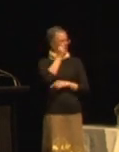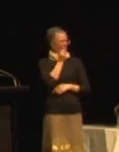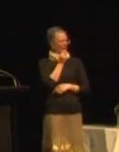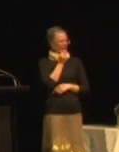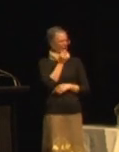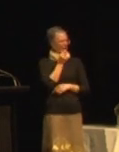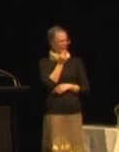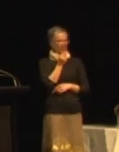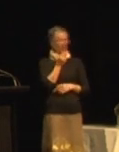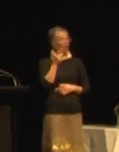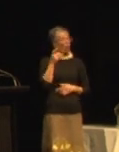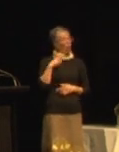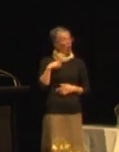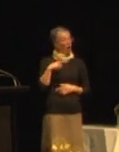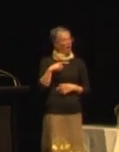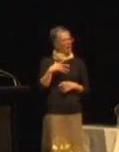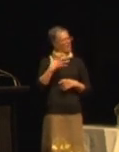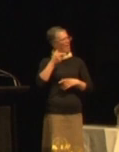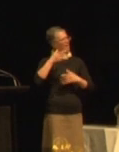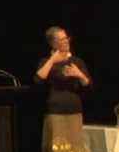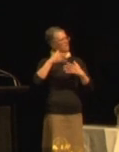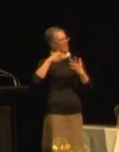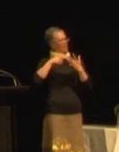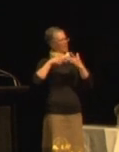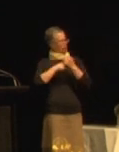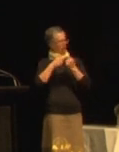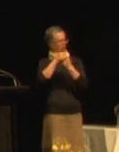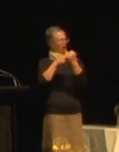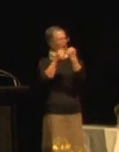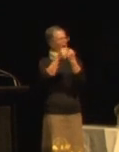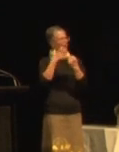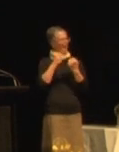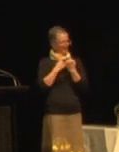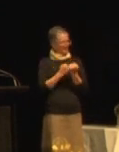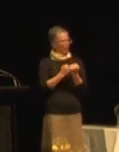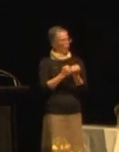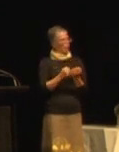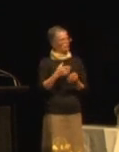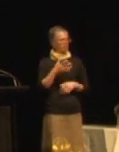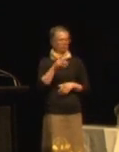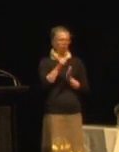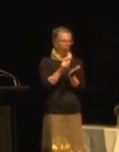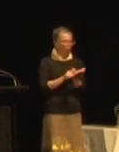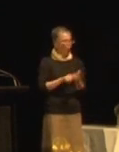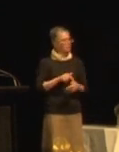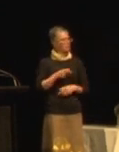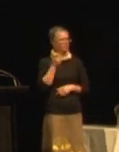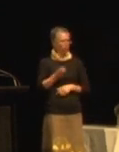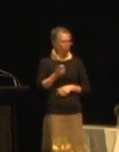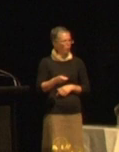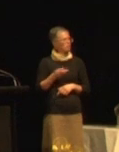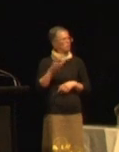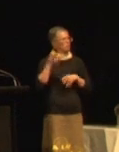An insight here is because it has infrastructure, has support, has armies, laws, courts,